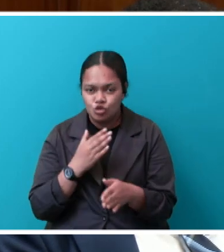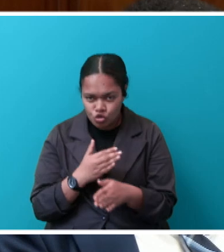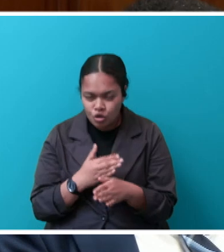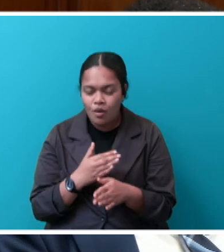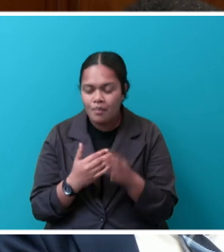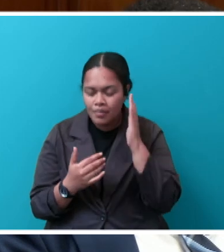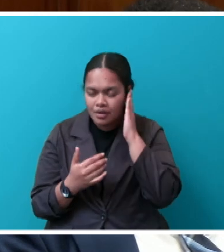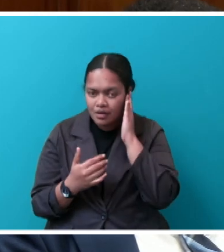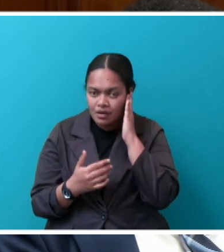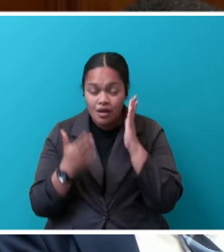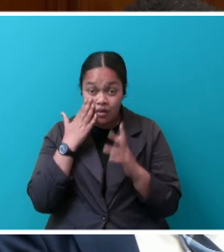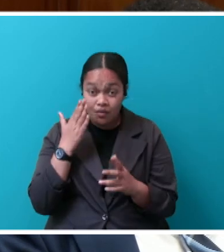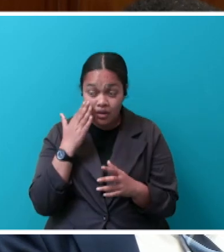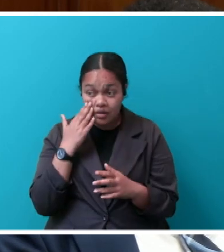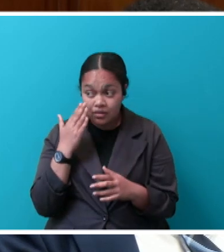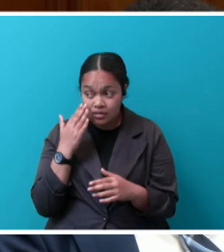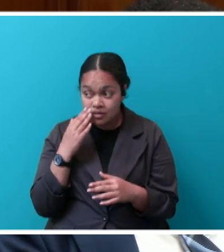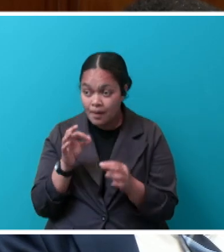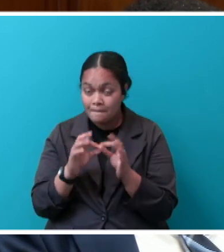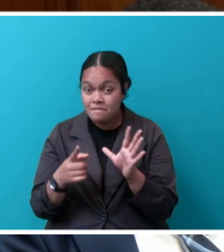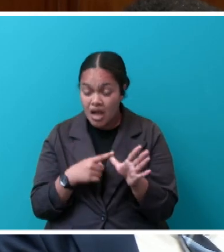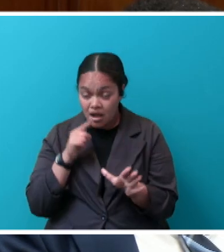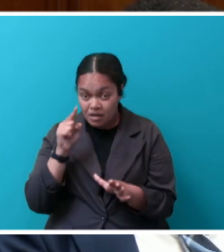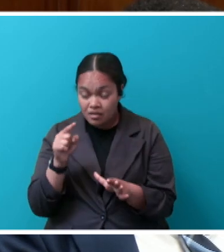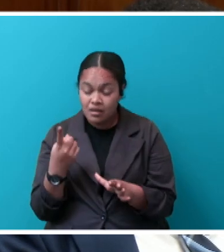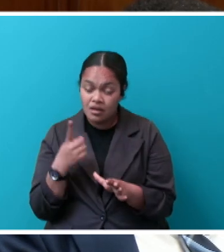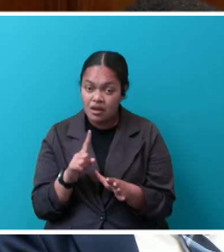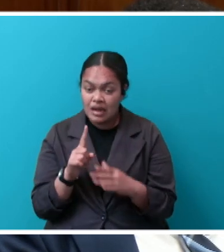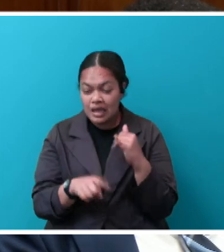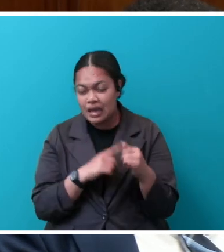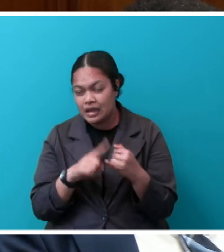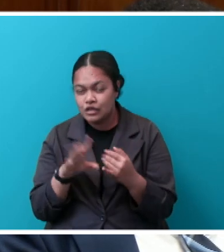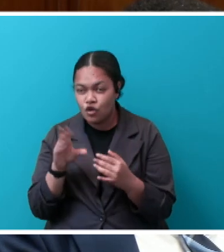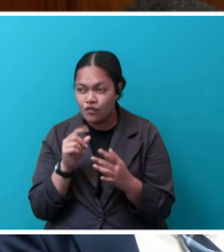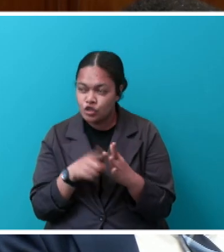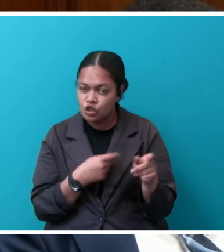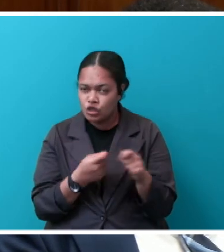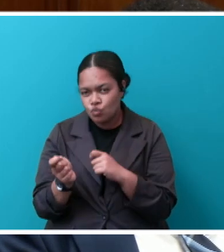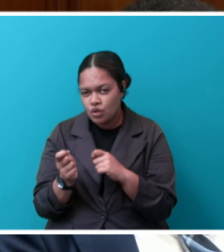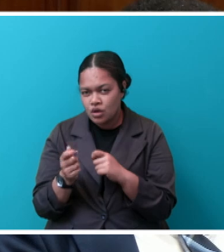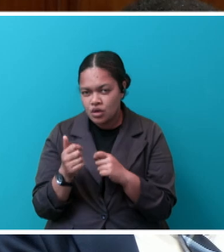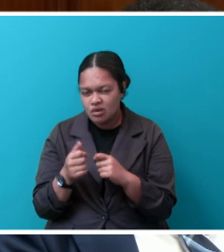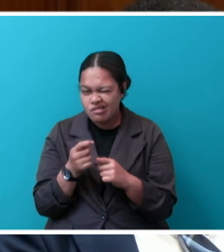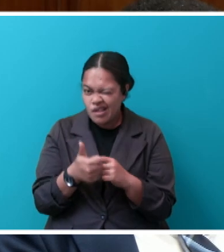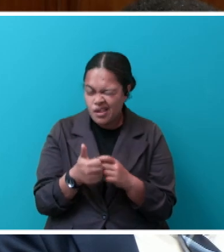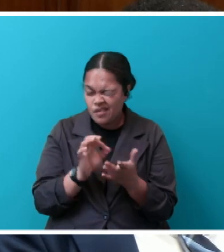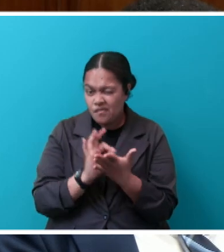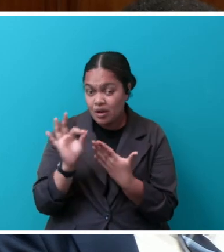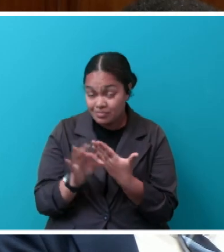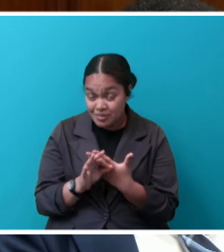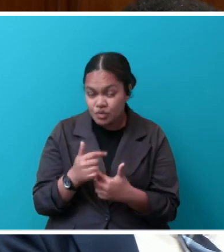fair in Ba, most likely by the end of January or early February, where we